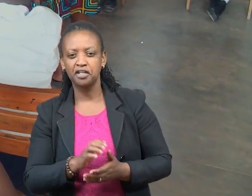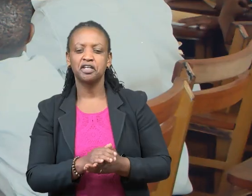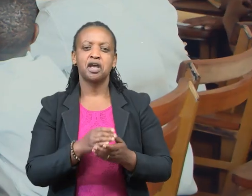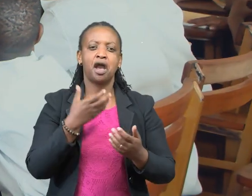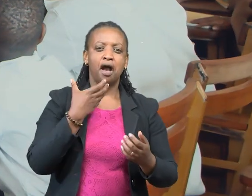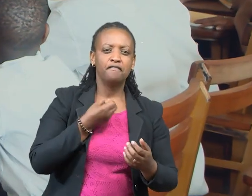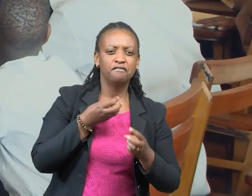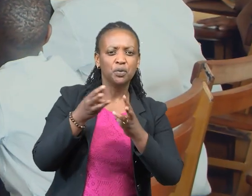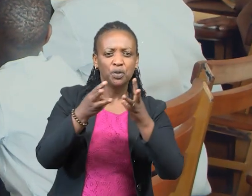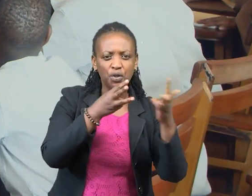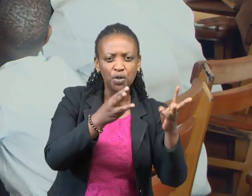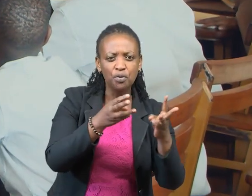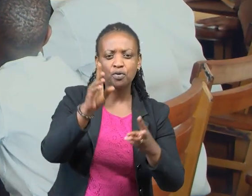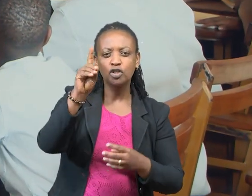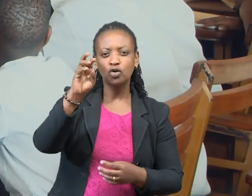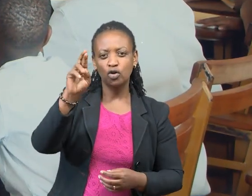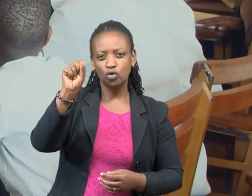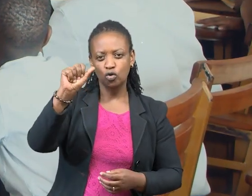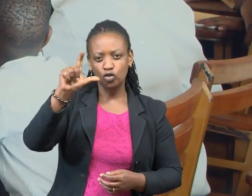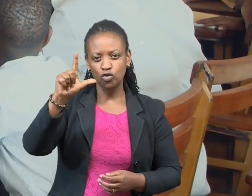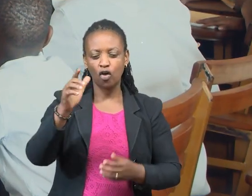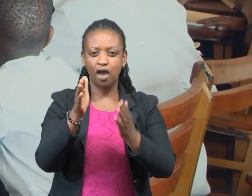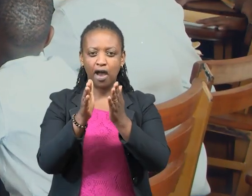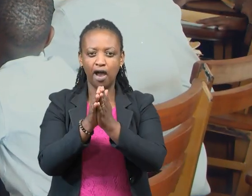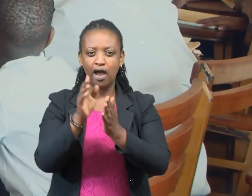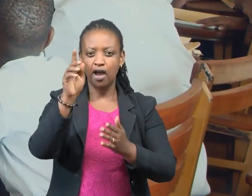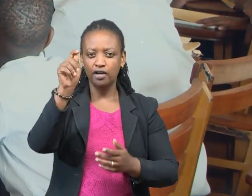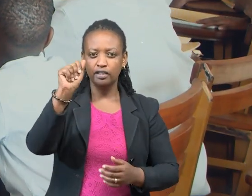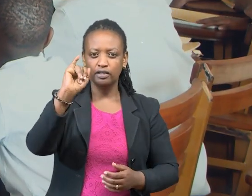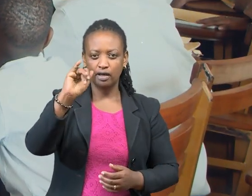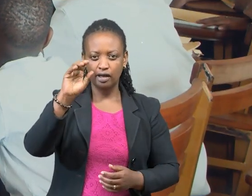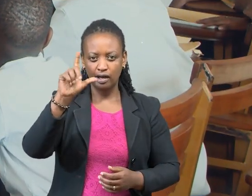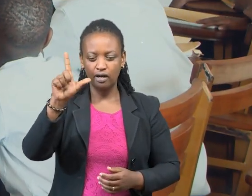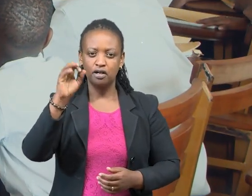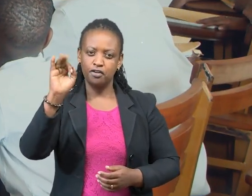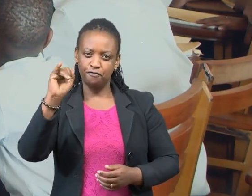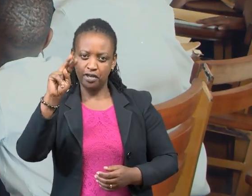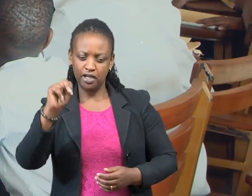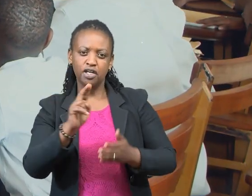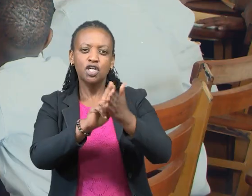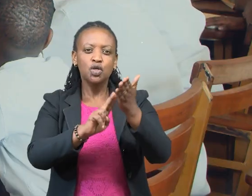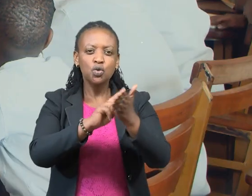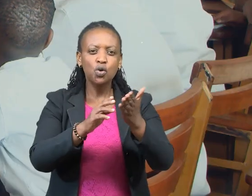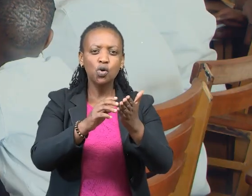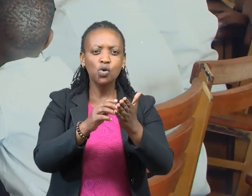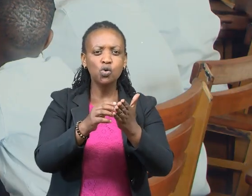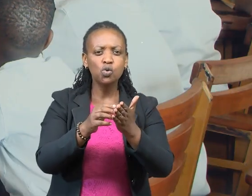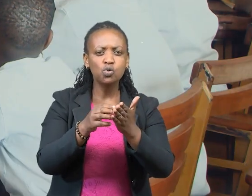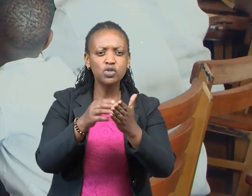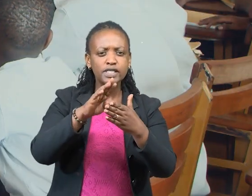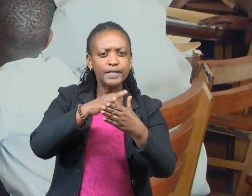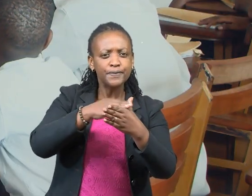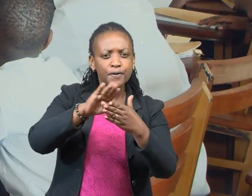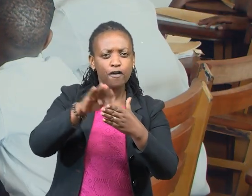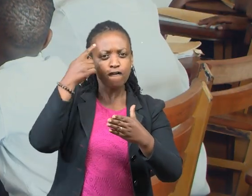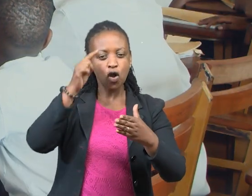gills, mouth, dorsal fin, and the tail fin. It used gills